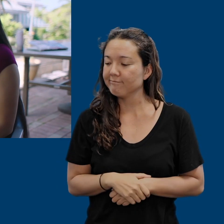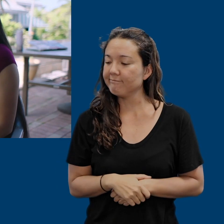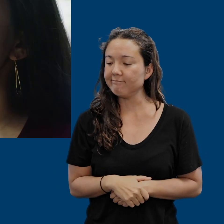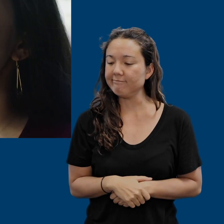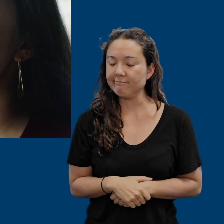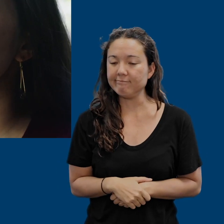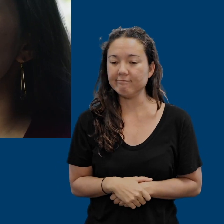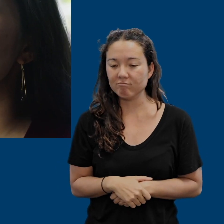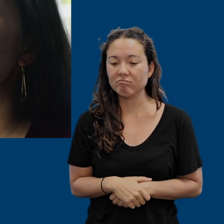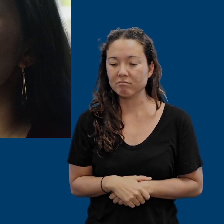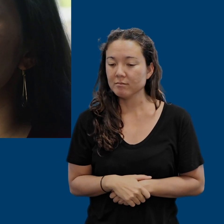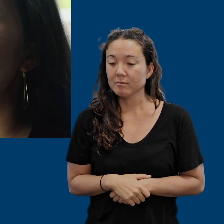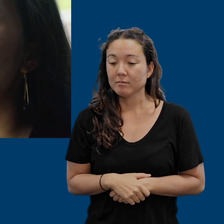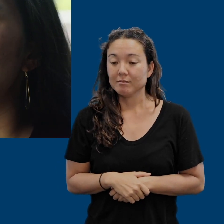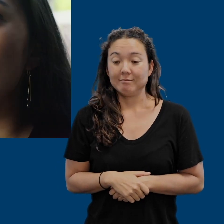work.